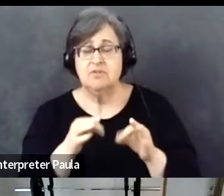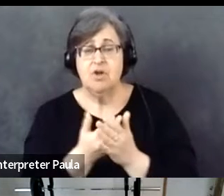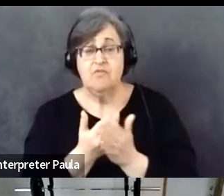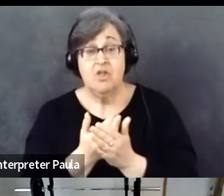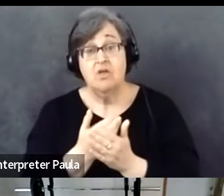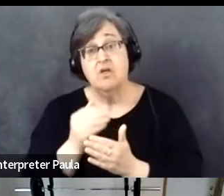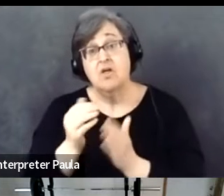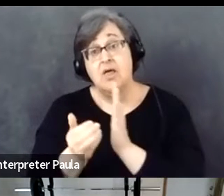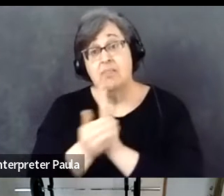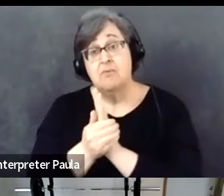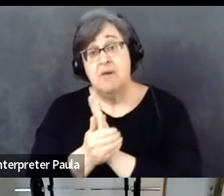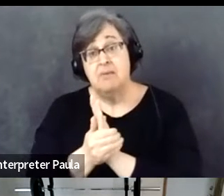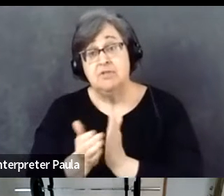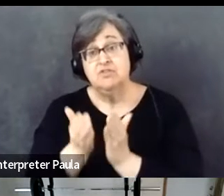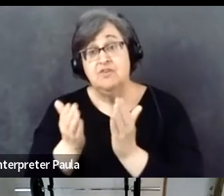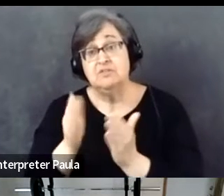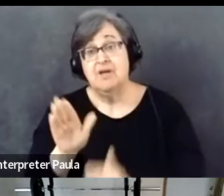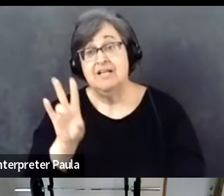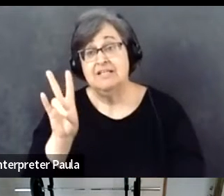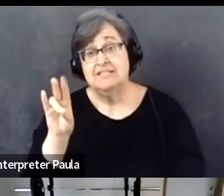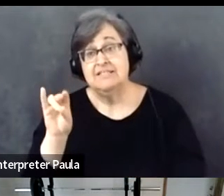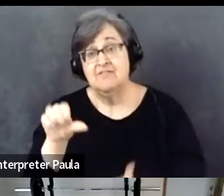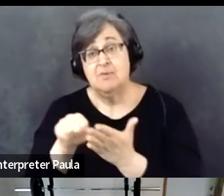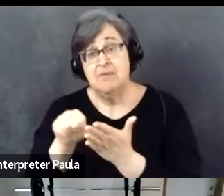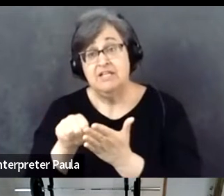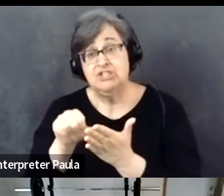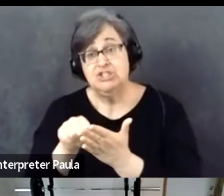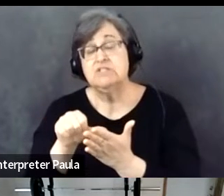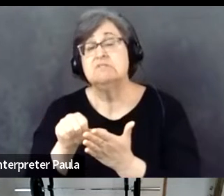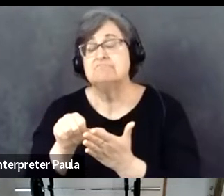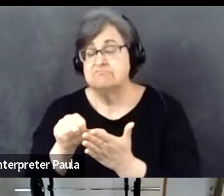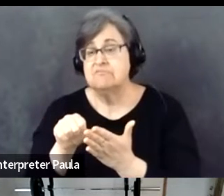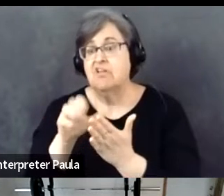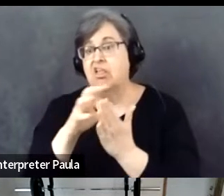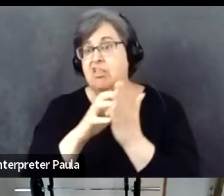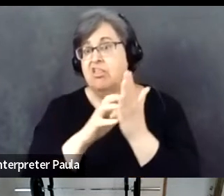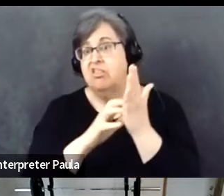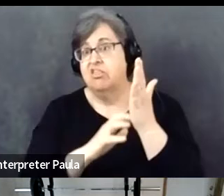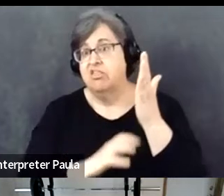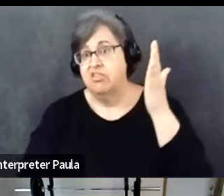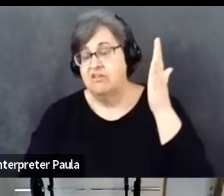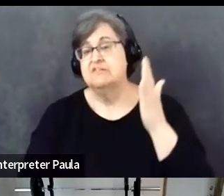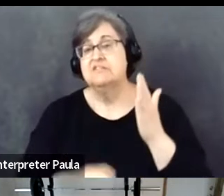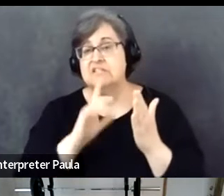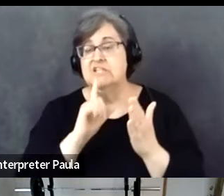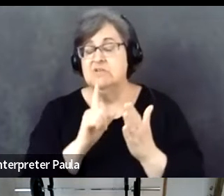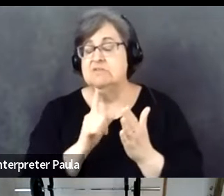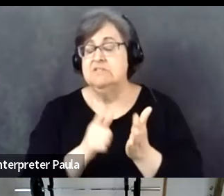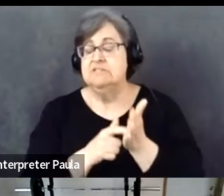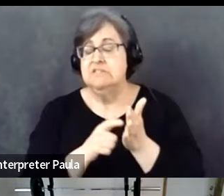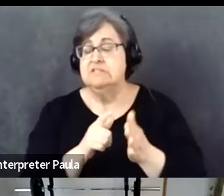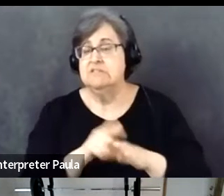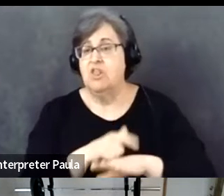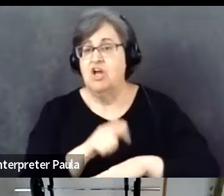they offer on budgets are about 70 pages long. And so it takes a little while to just make all of those updates in the tracker.